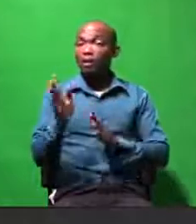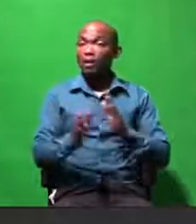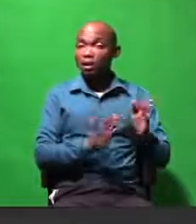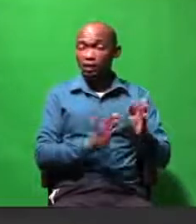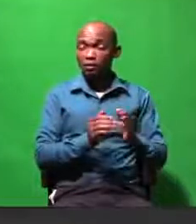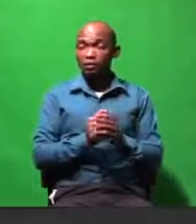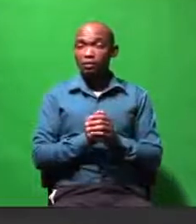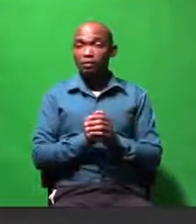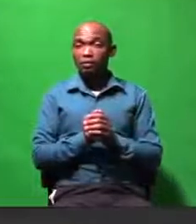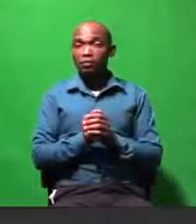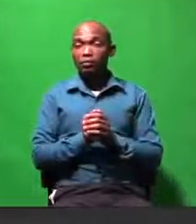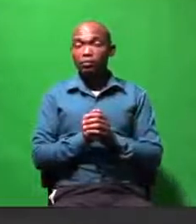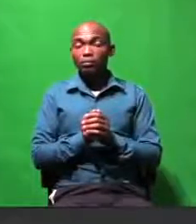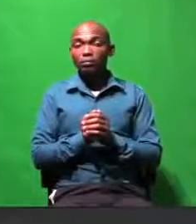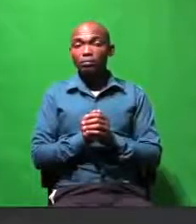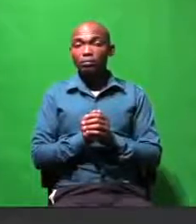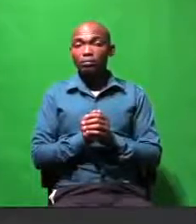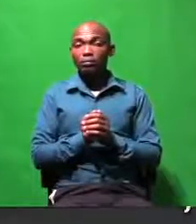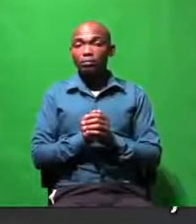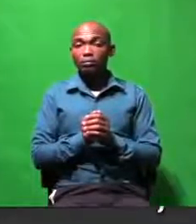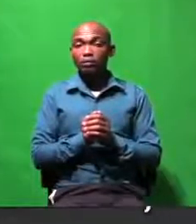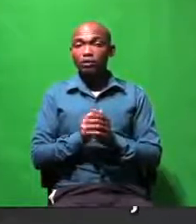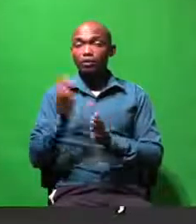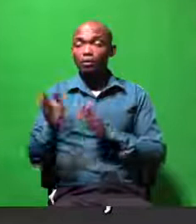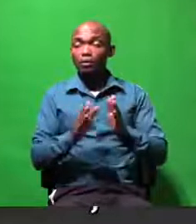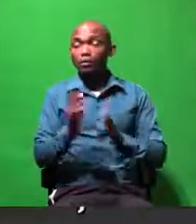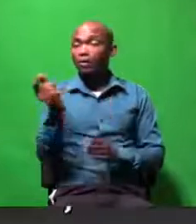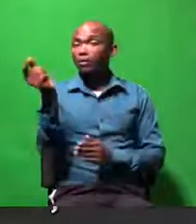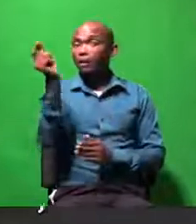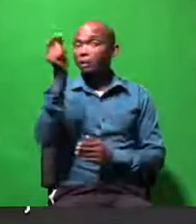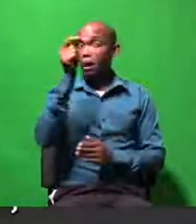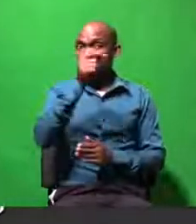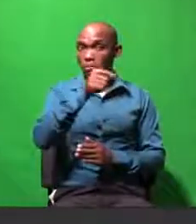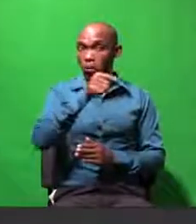prepare the map,